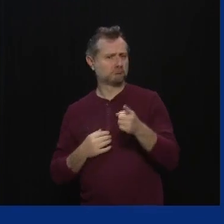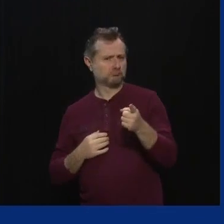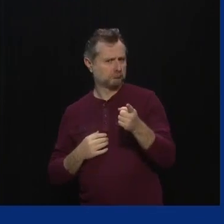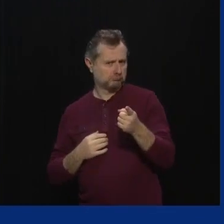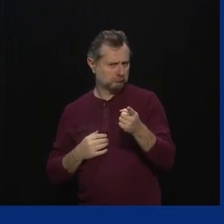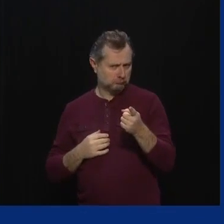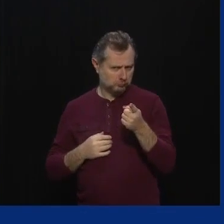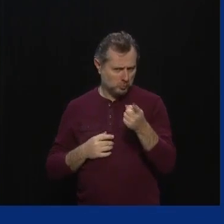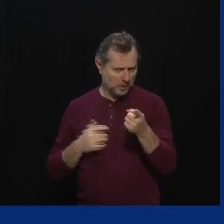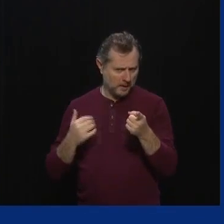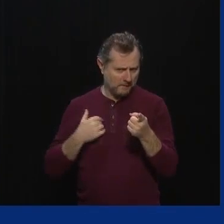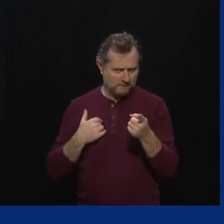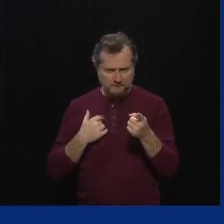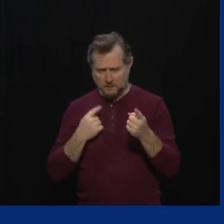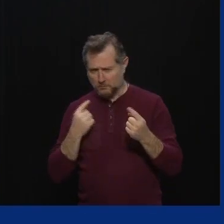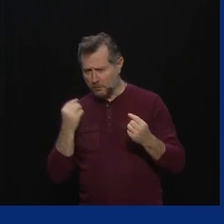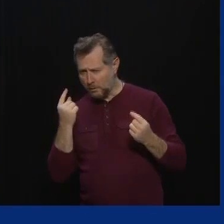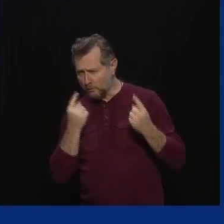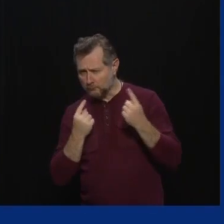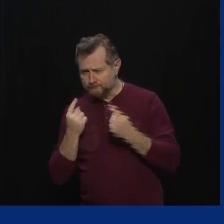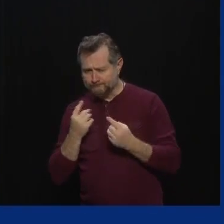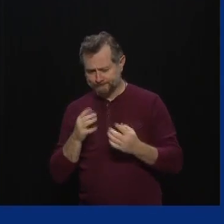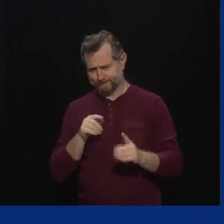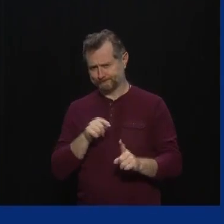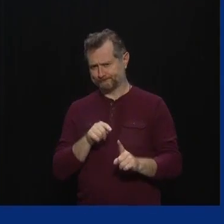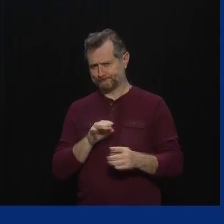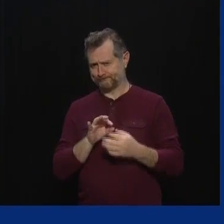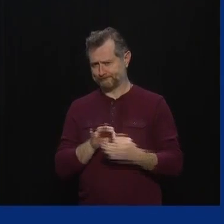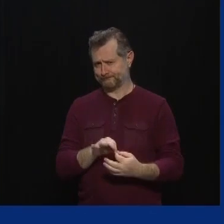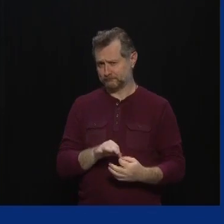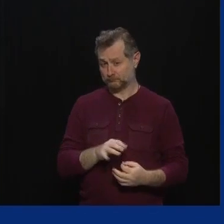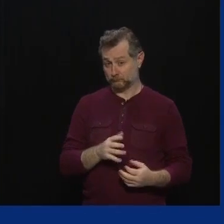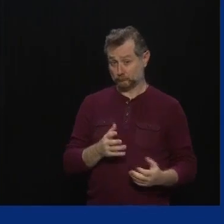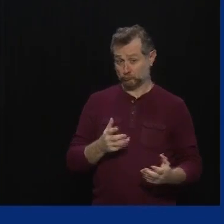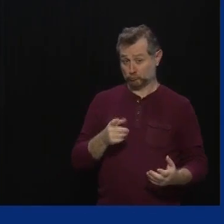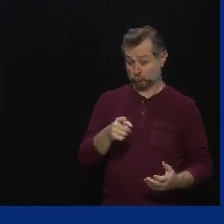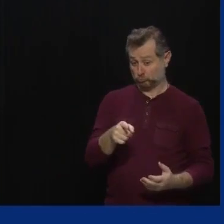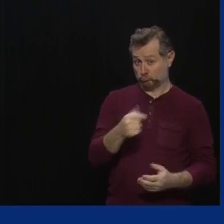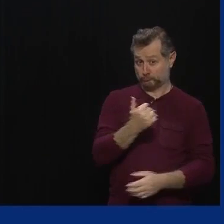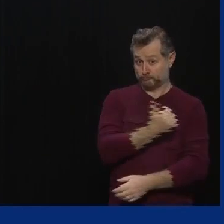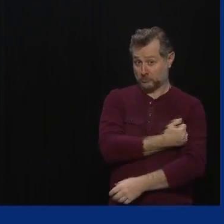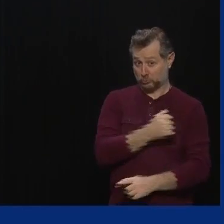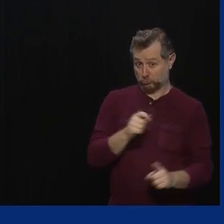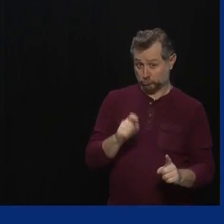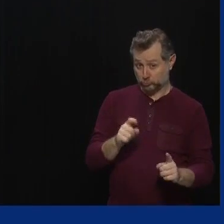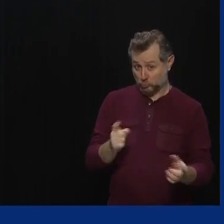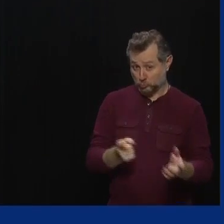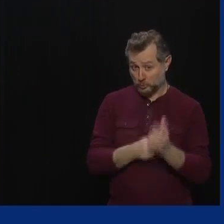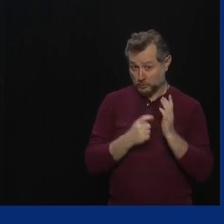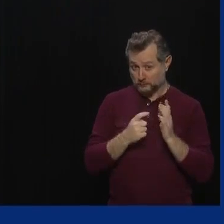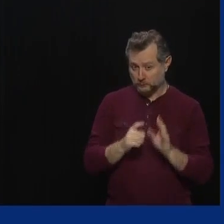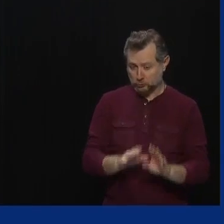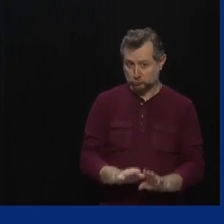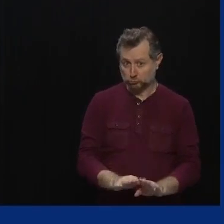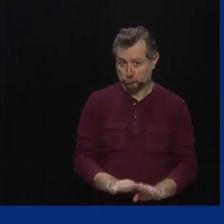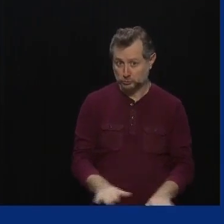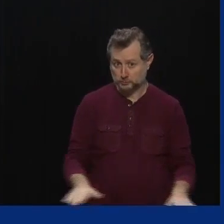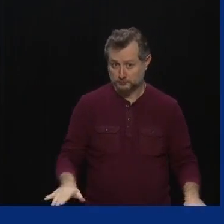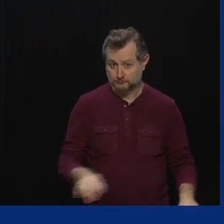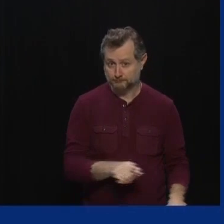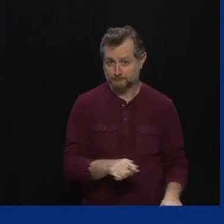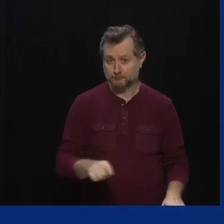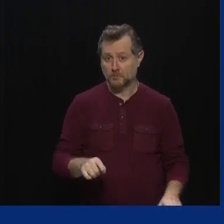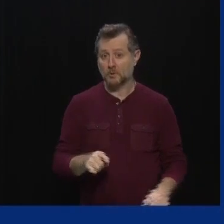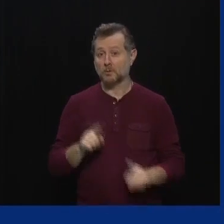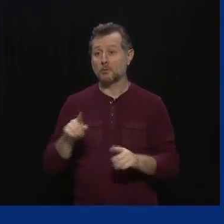thoughts on whether there should be a vaccination requirement for children heading into the classroom.